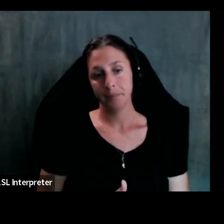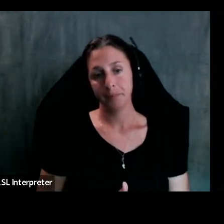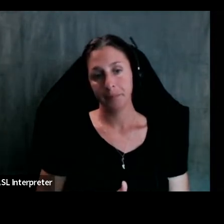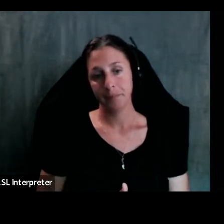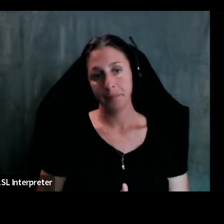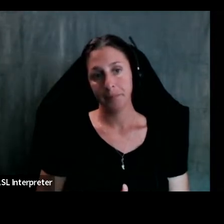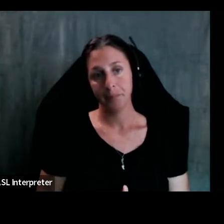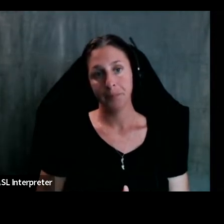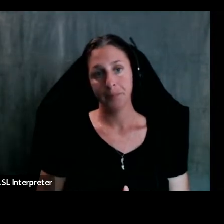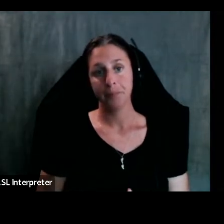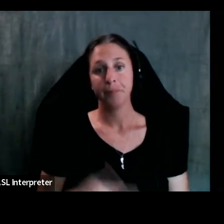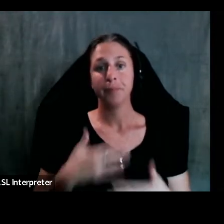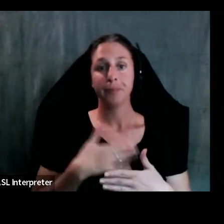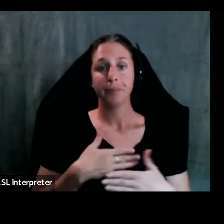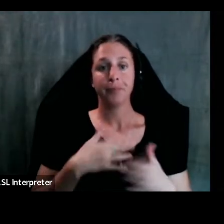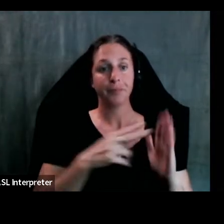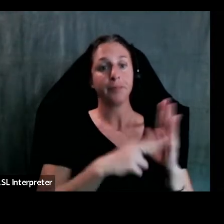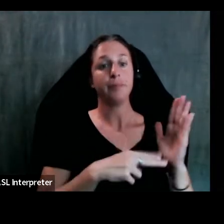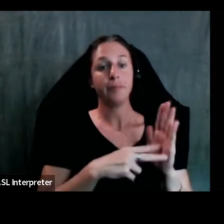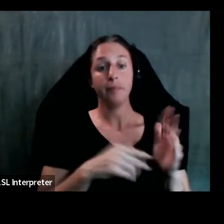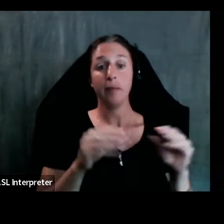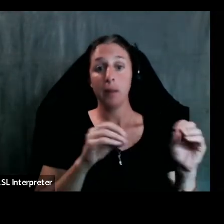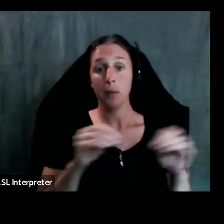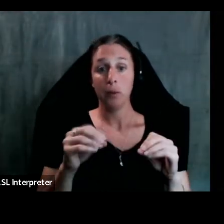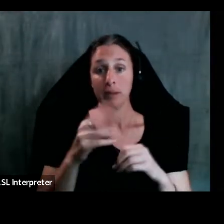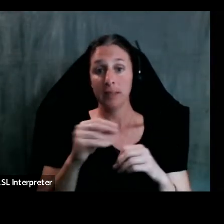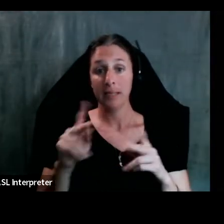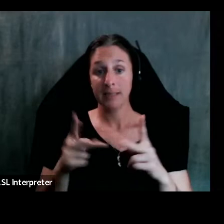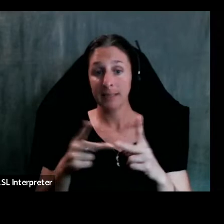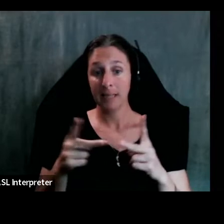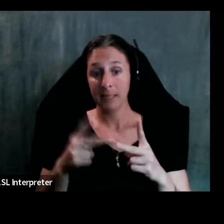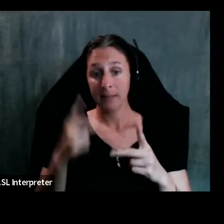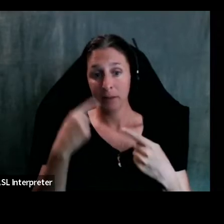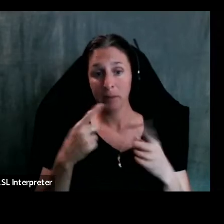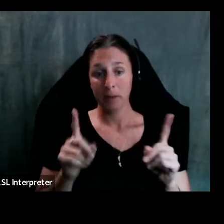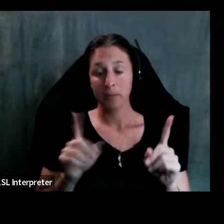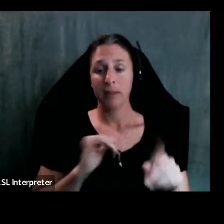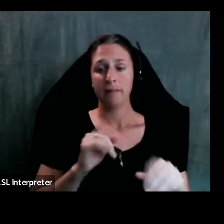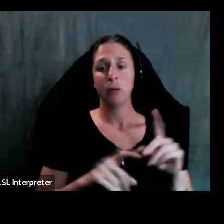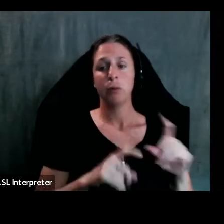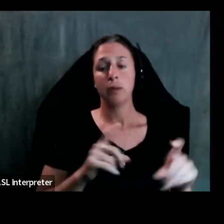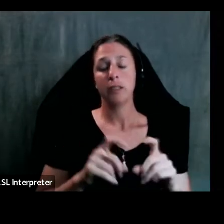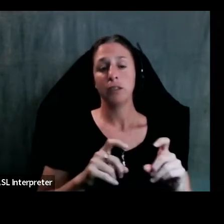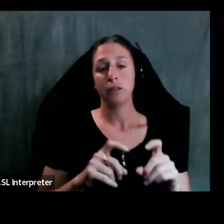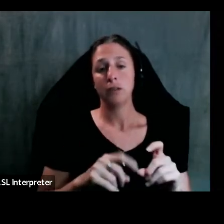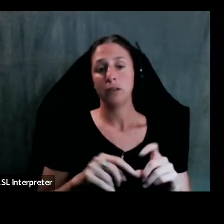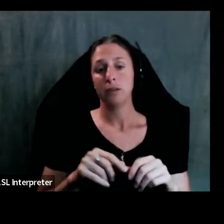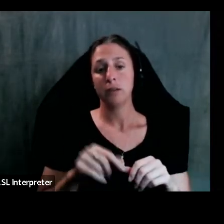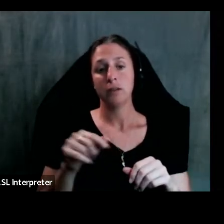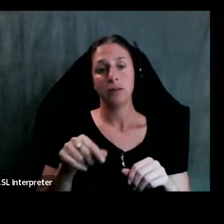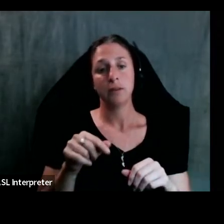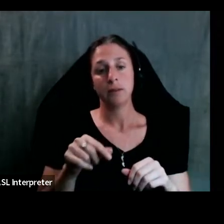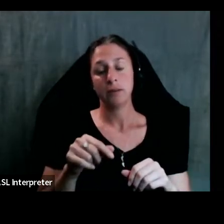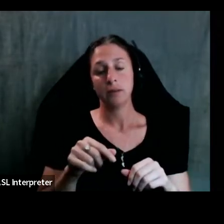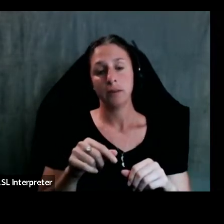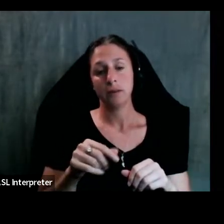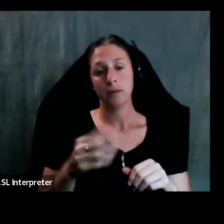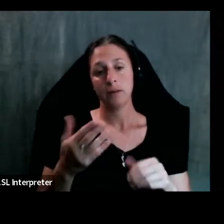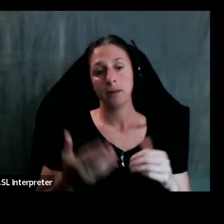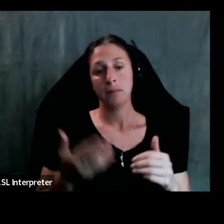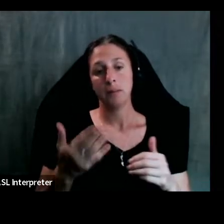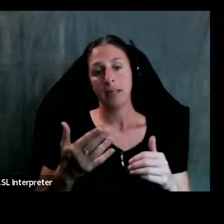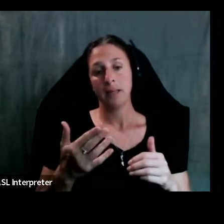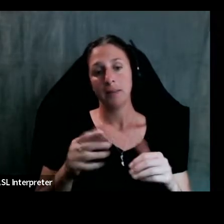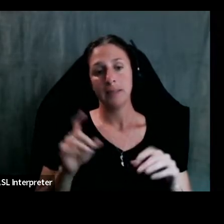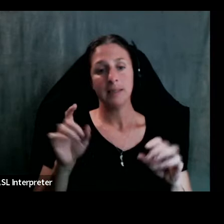I appreciate the reading. Is there a motion and a second for the proclamation? I have a question, and this is not, well, maybe it's picky,